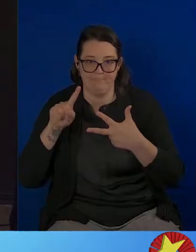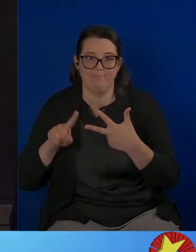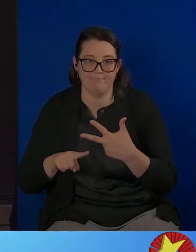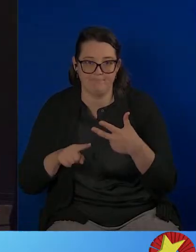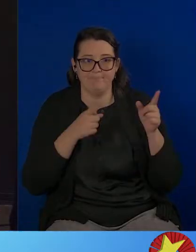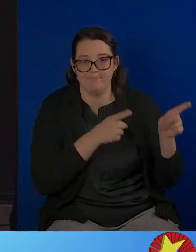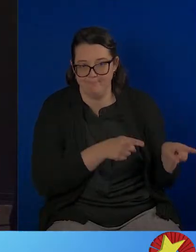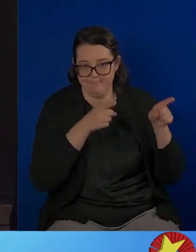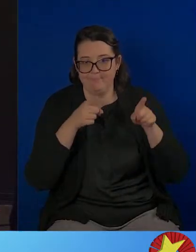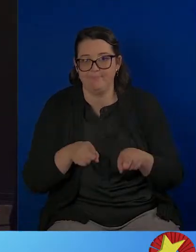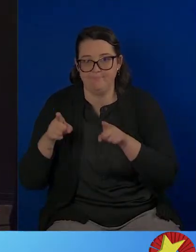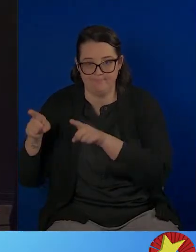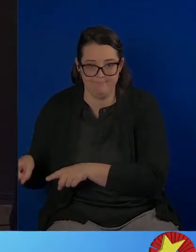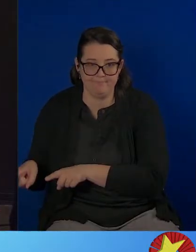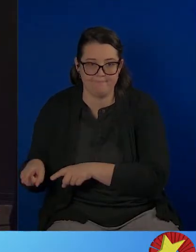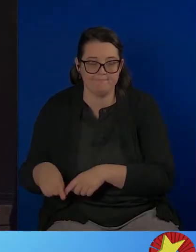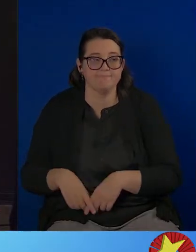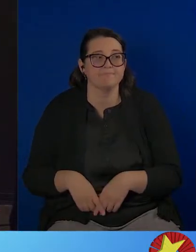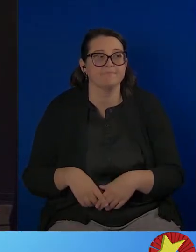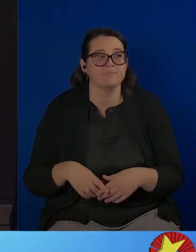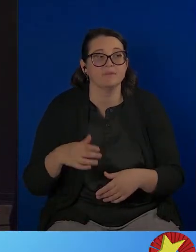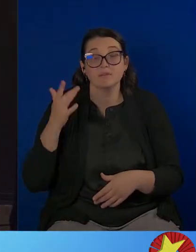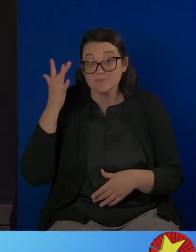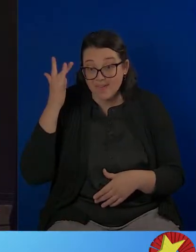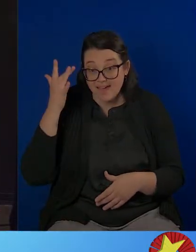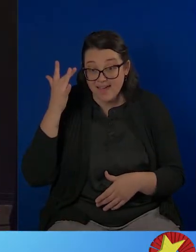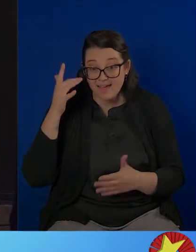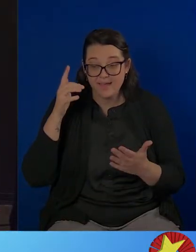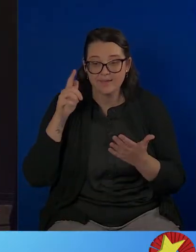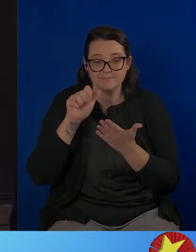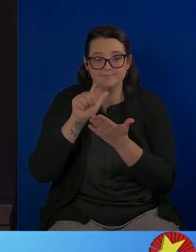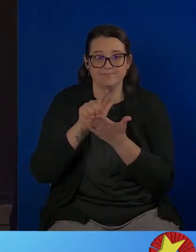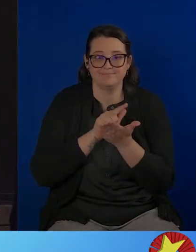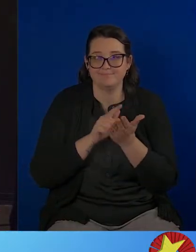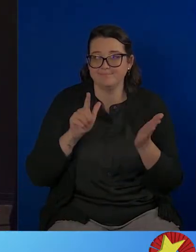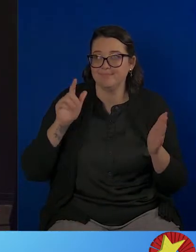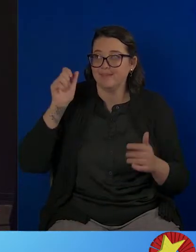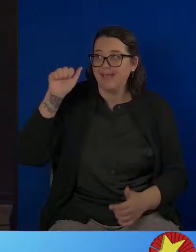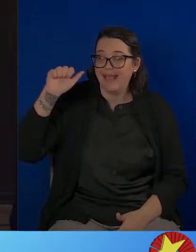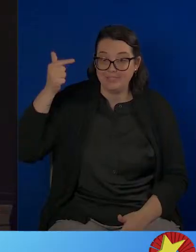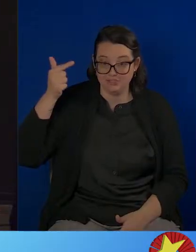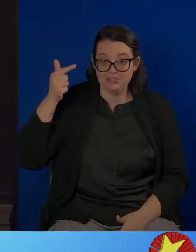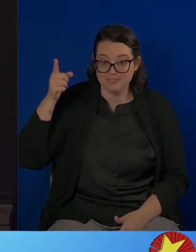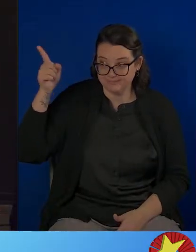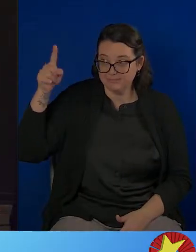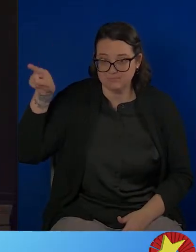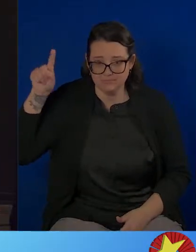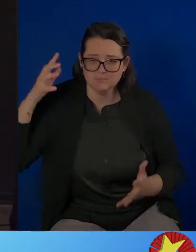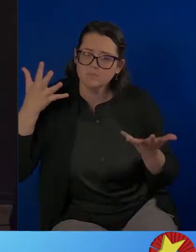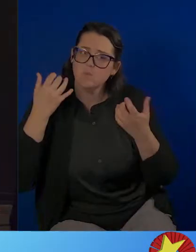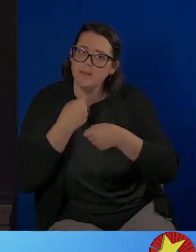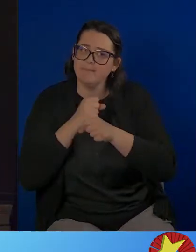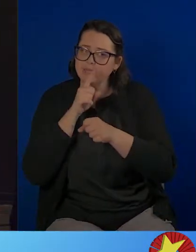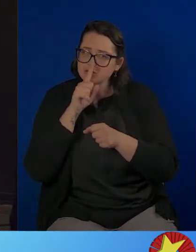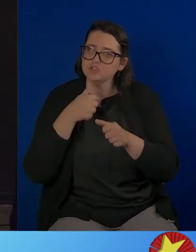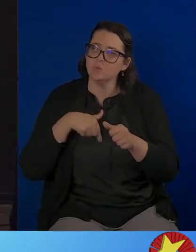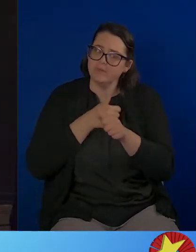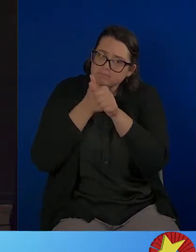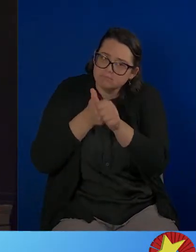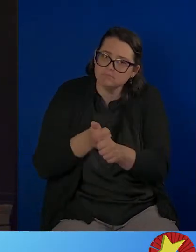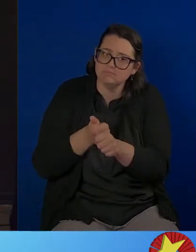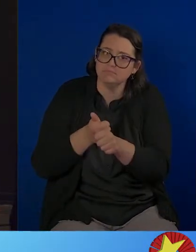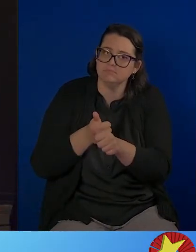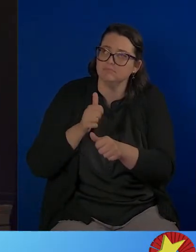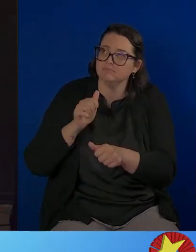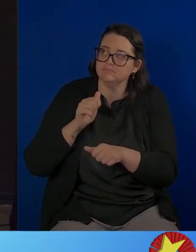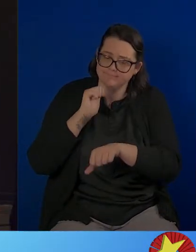The Arizona Auditor General wants to ensure that we are implementing the recommendations.